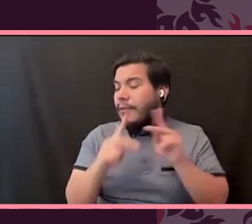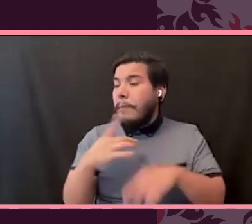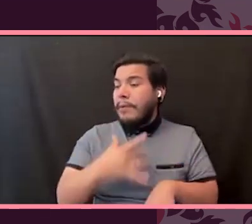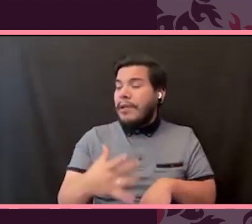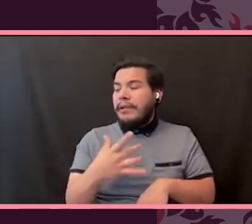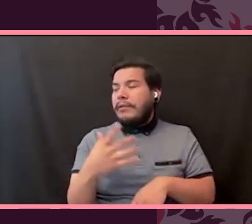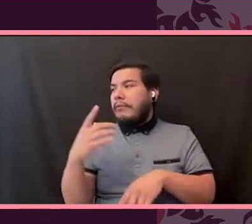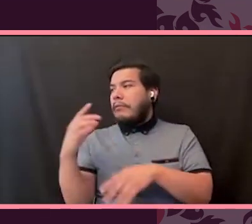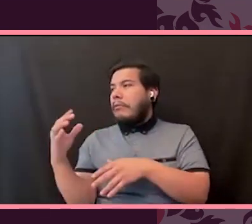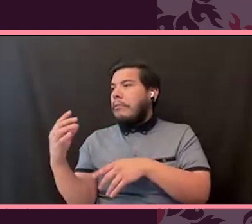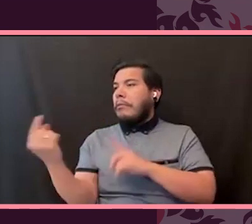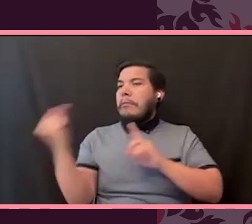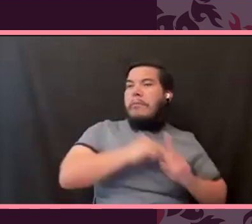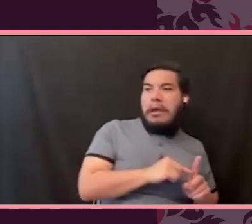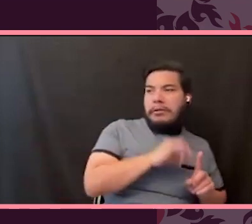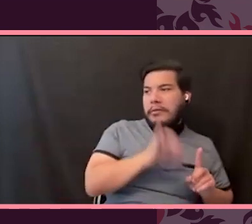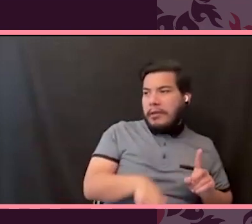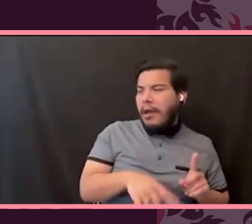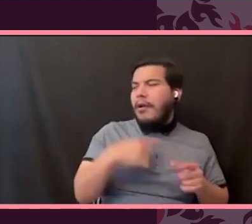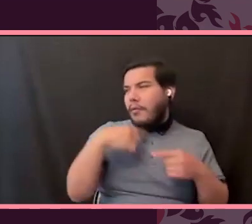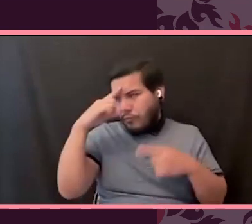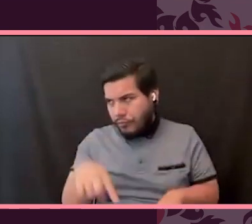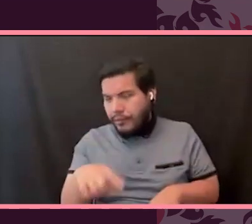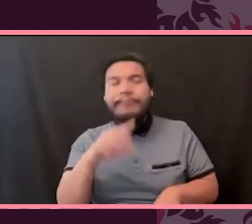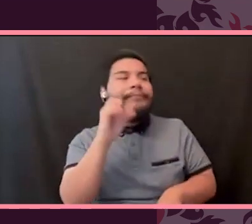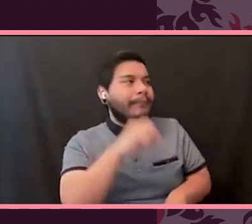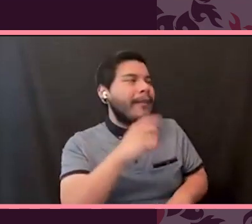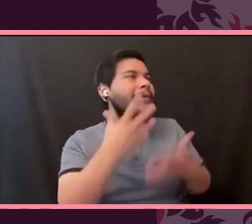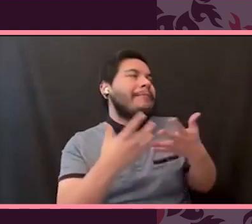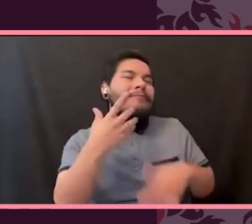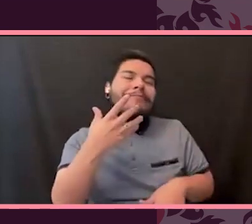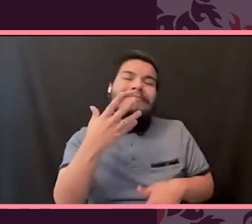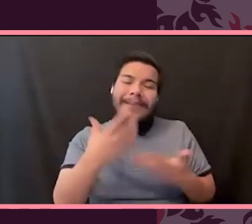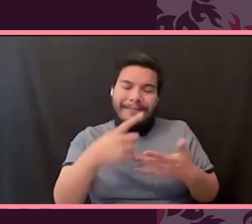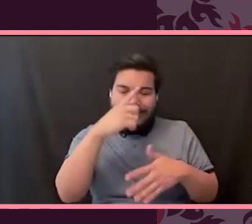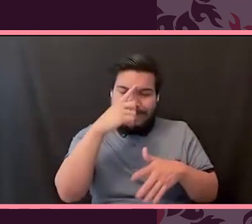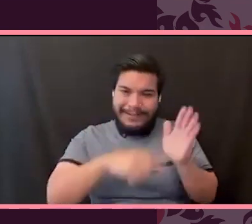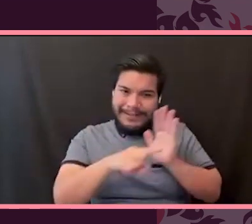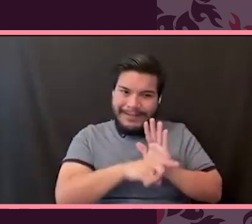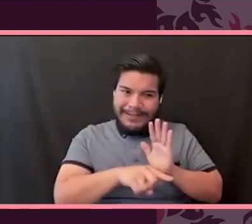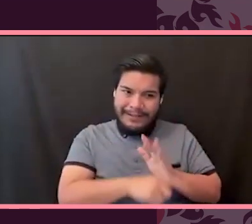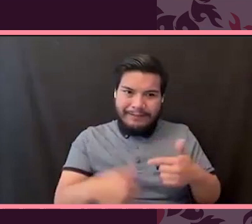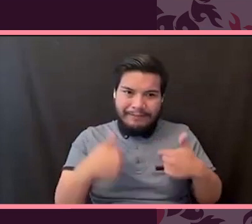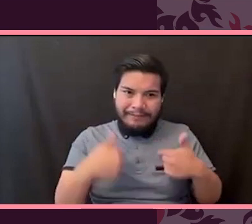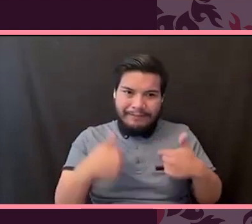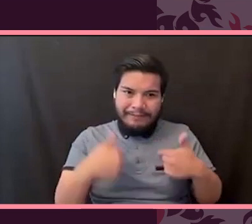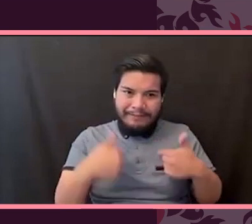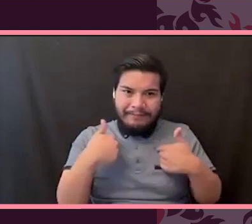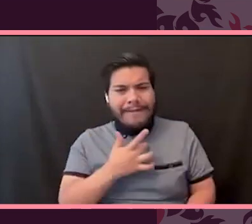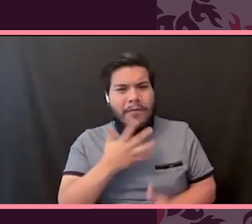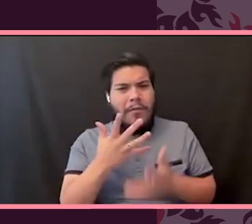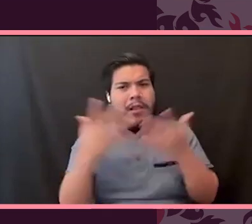agree. Yeah, this may be a bit pessimistic of me, but I feel like a lot of